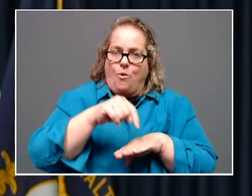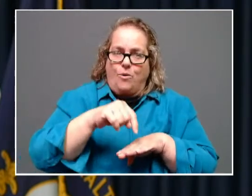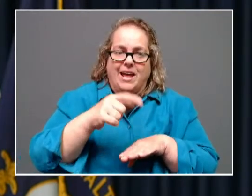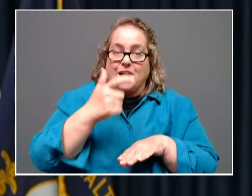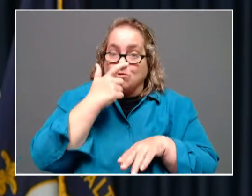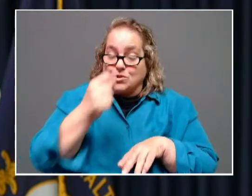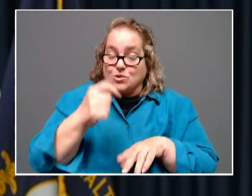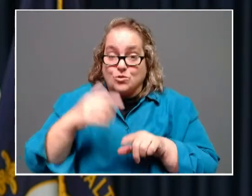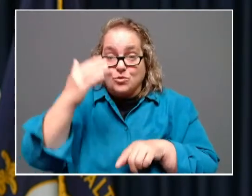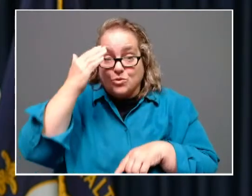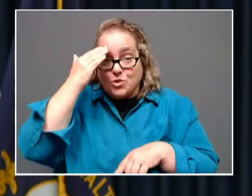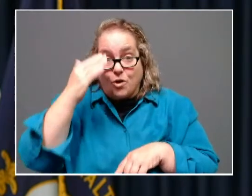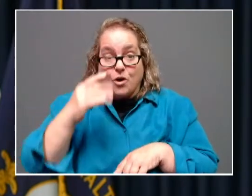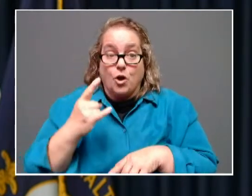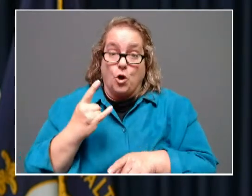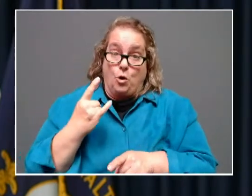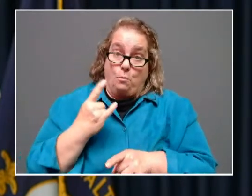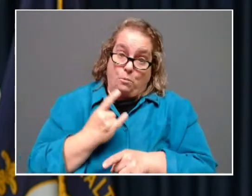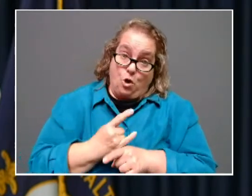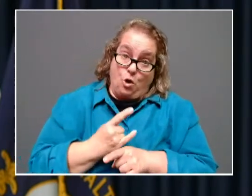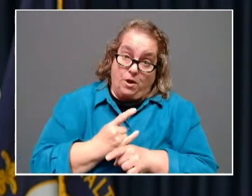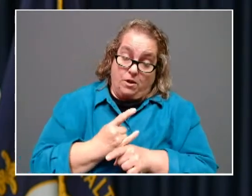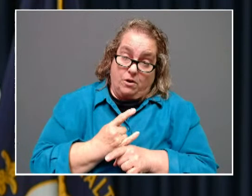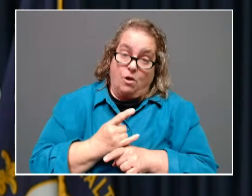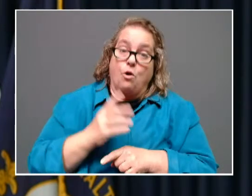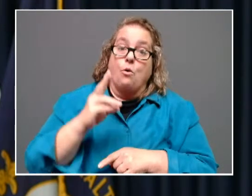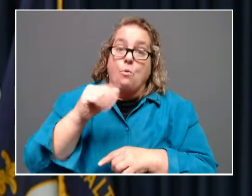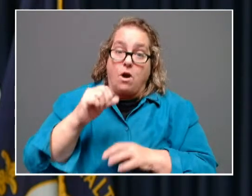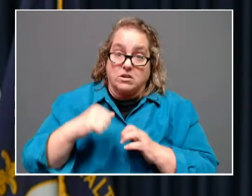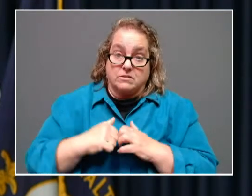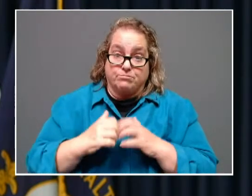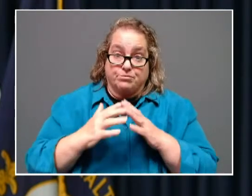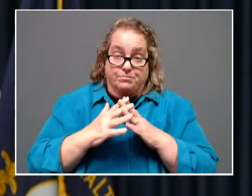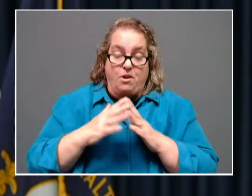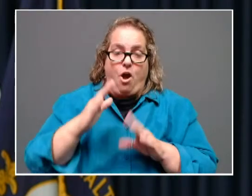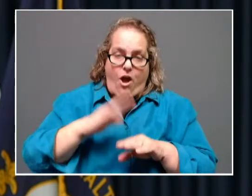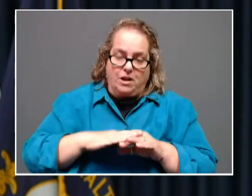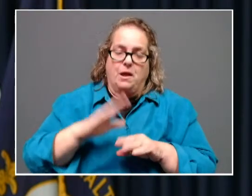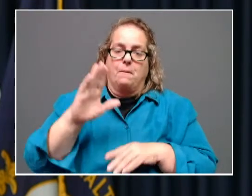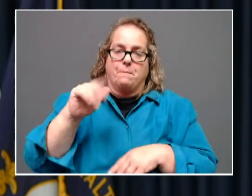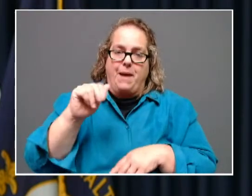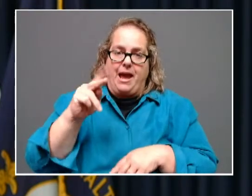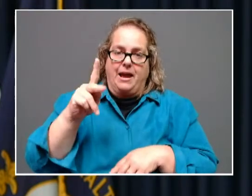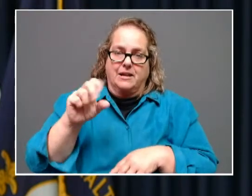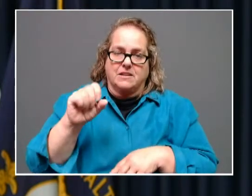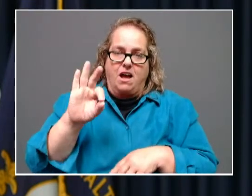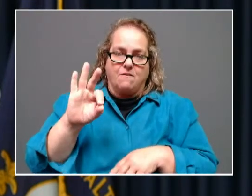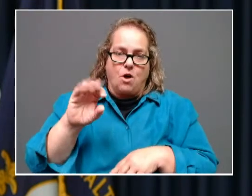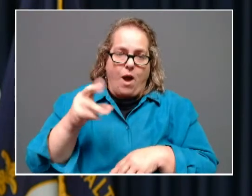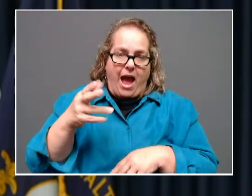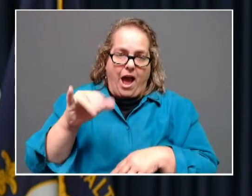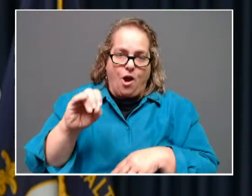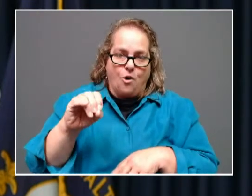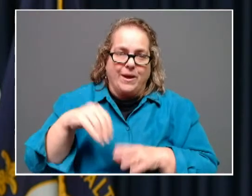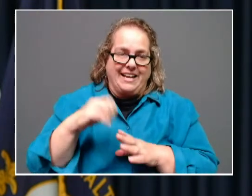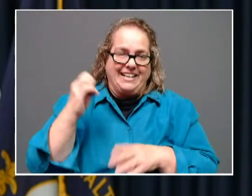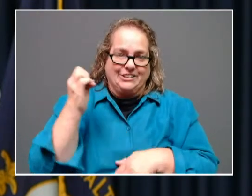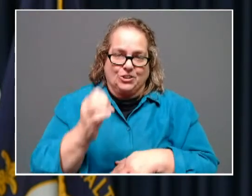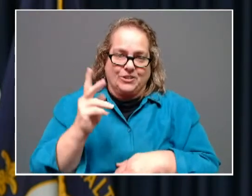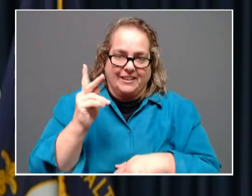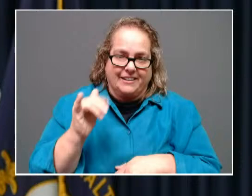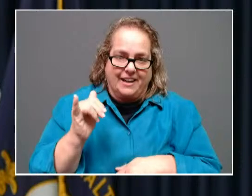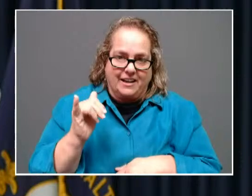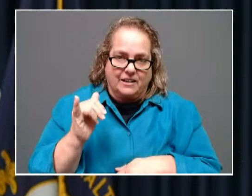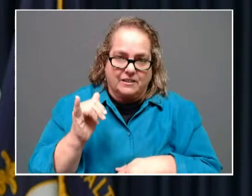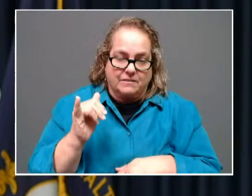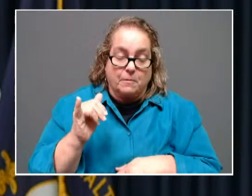but bourbon was founded on the banks of the Ohio in Eastern Kentucky. Within town, we have